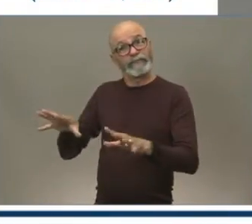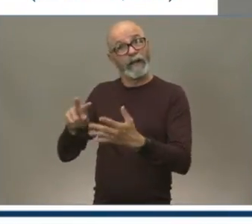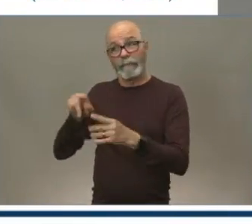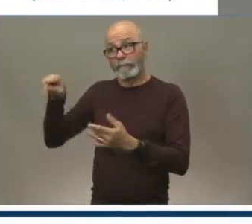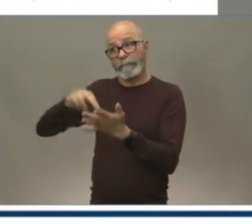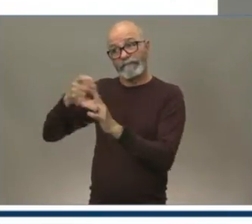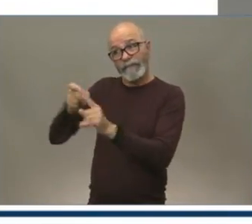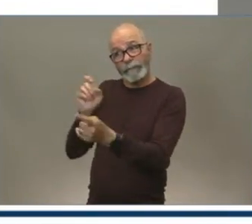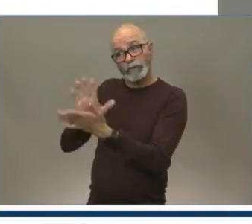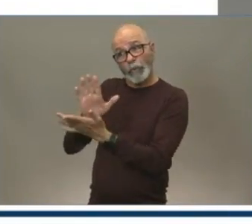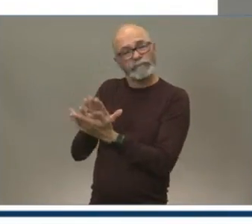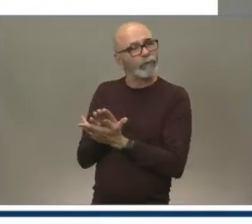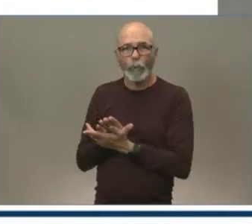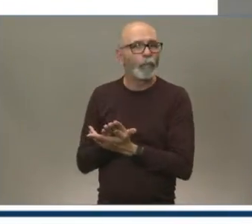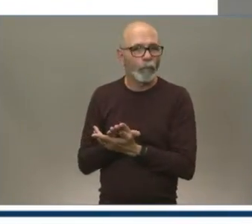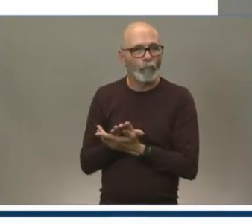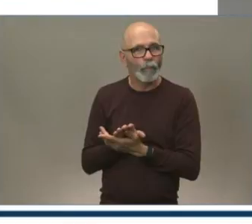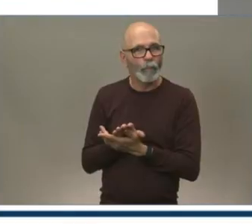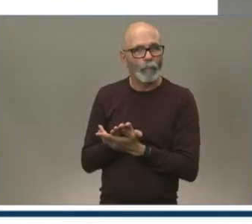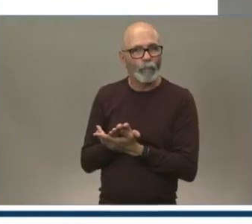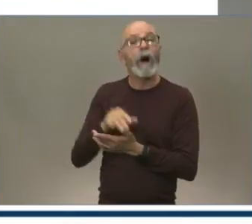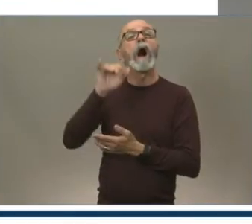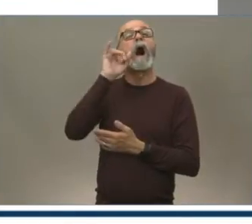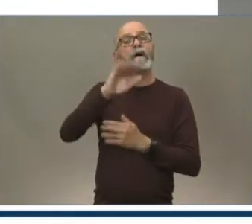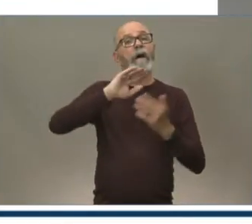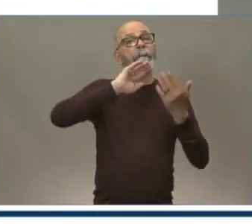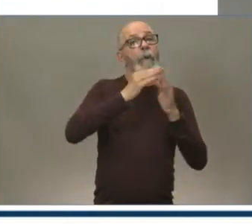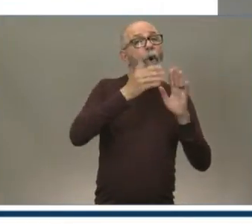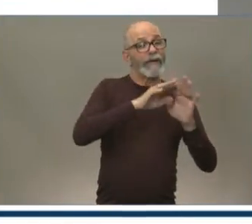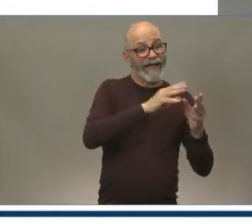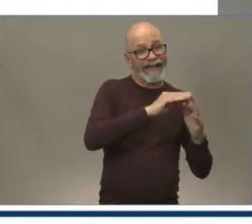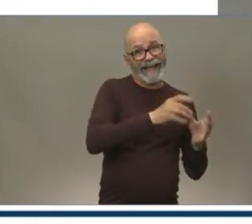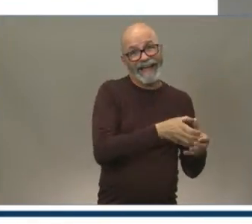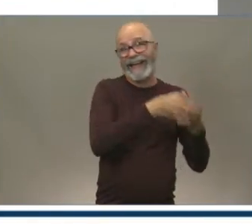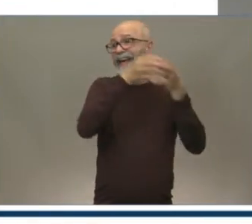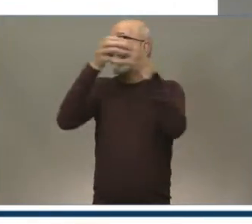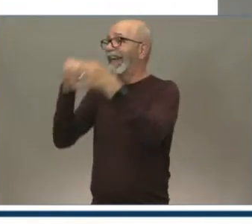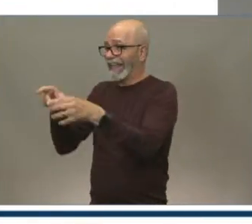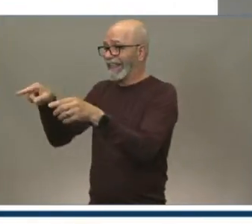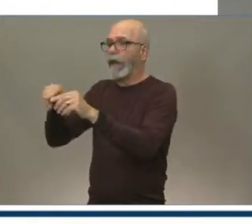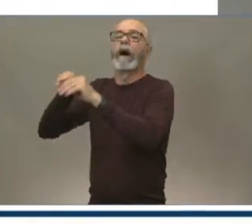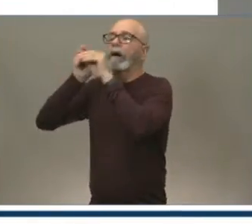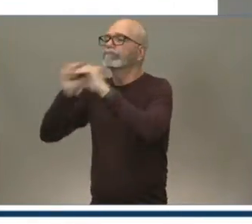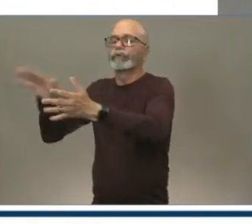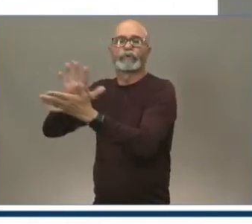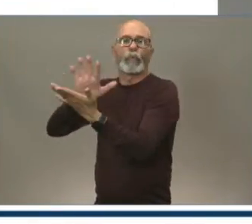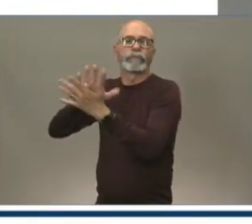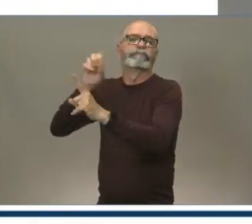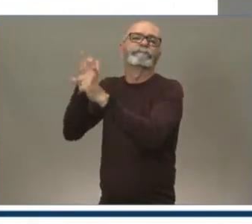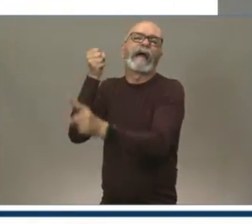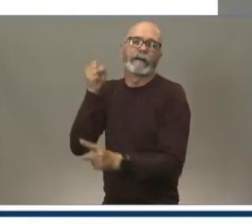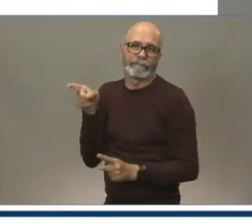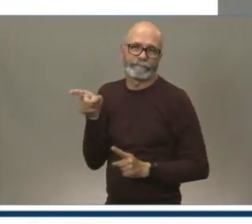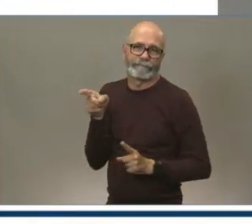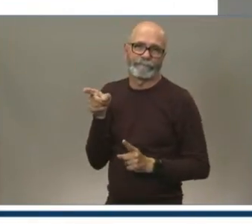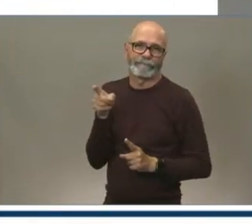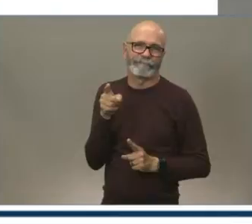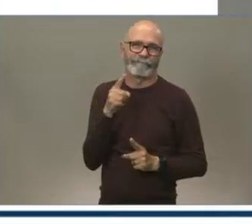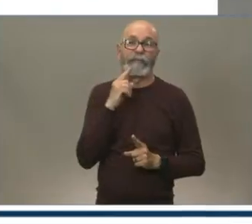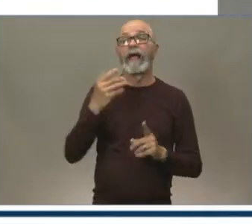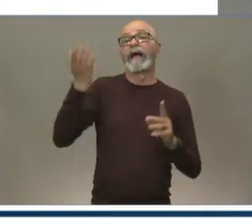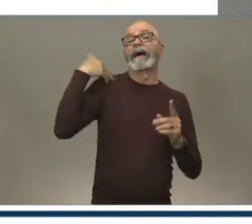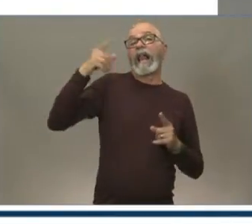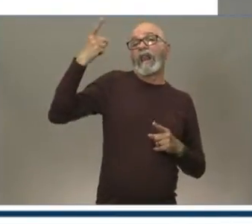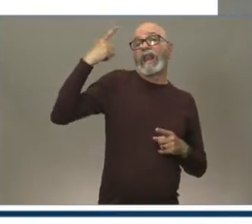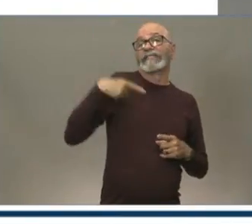if there's a high degree of activity in the community. Outside of that, we'll continue to watch closely, like we've done since last September. When we have a